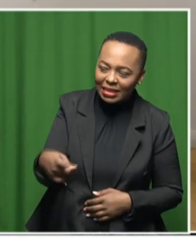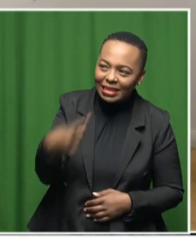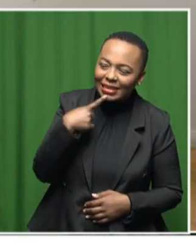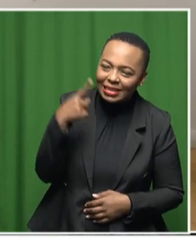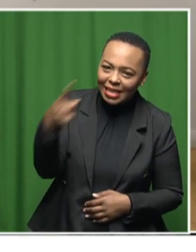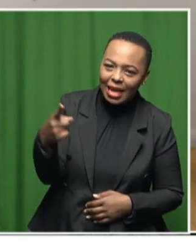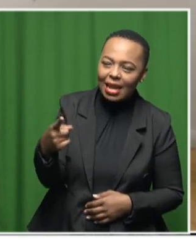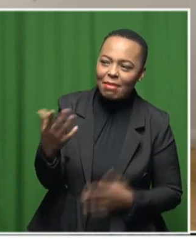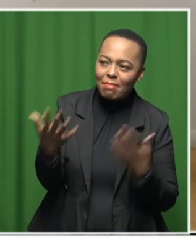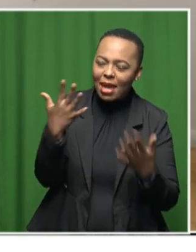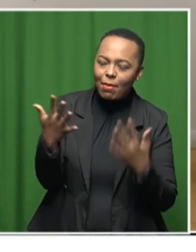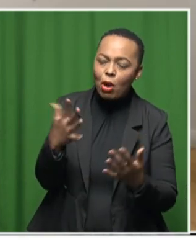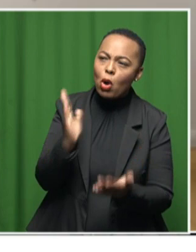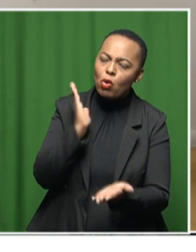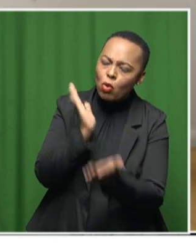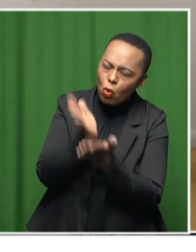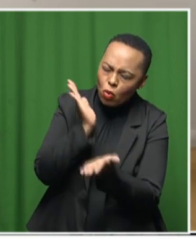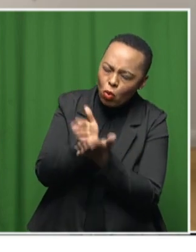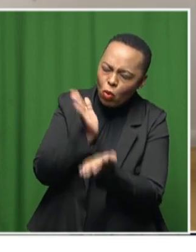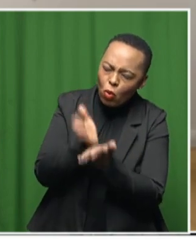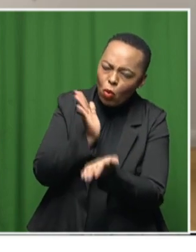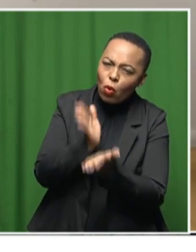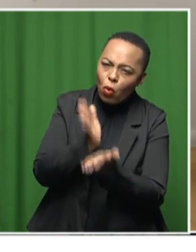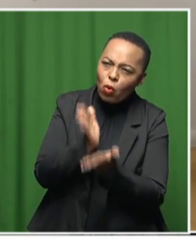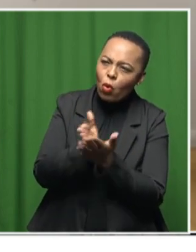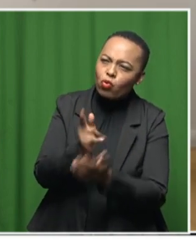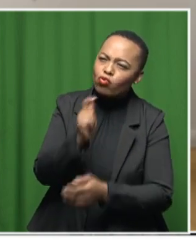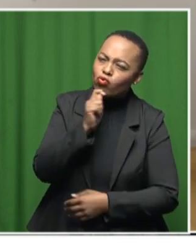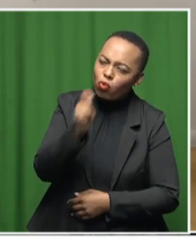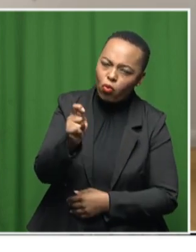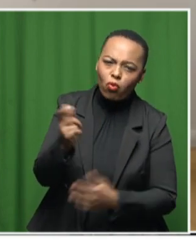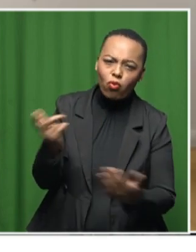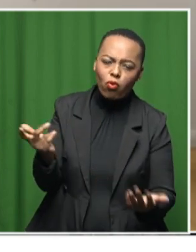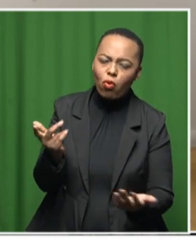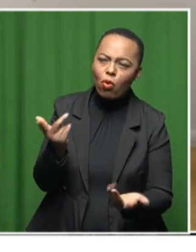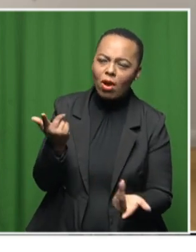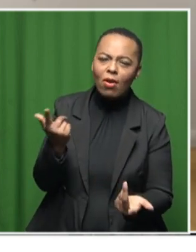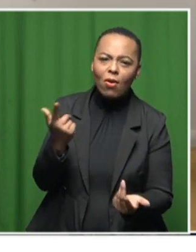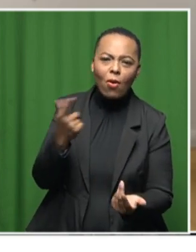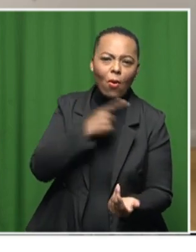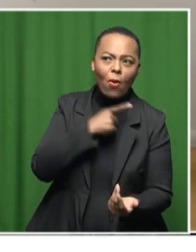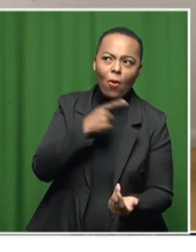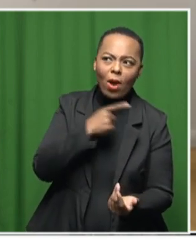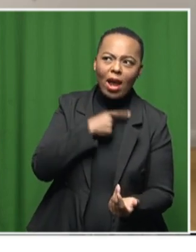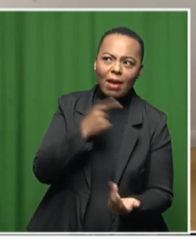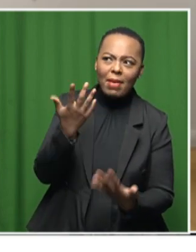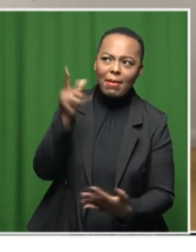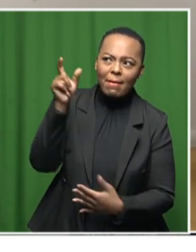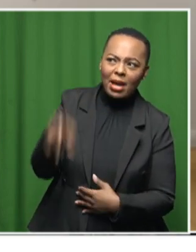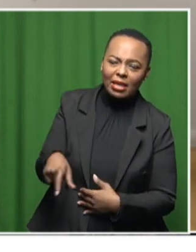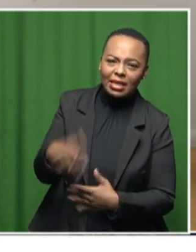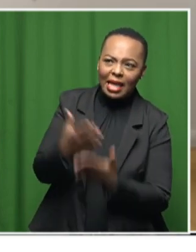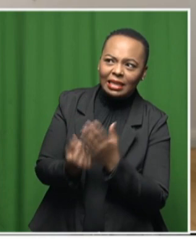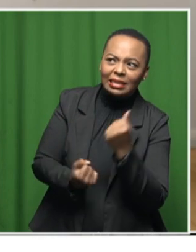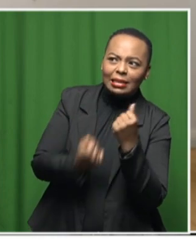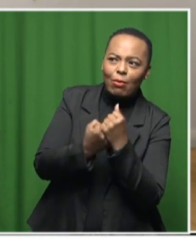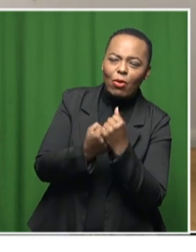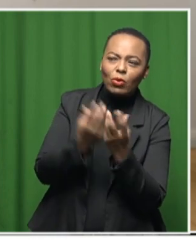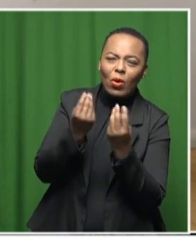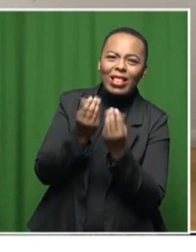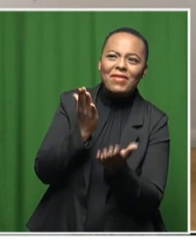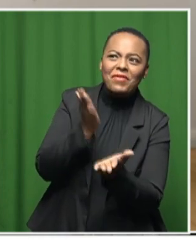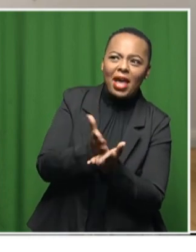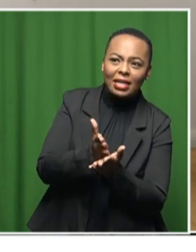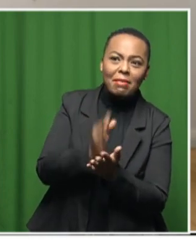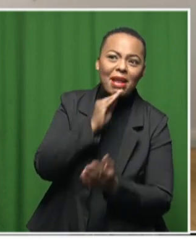they're telling you is actually a fact, because they can, you know, they can always support that with facts. It's